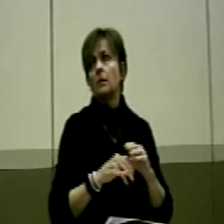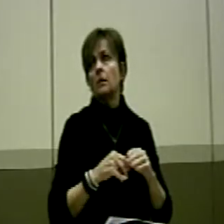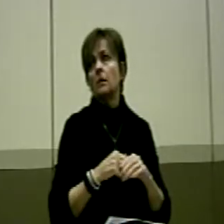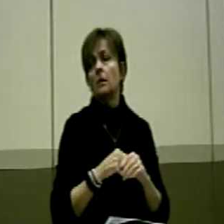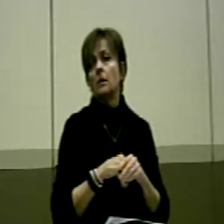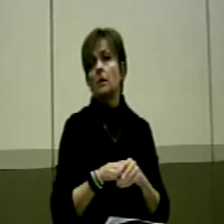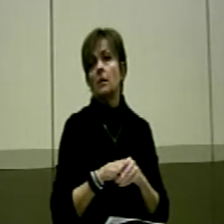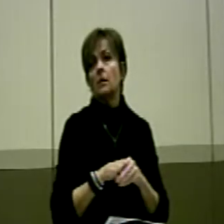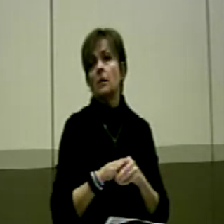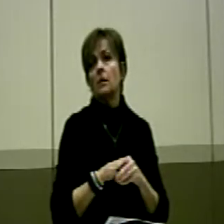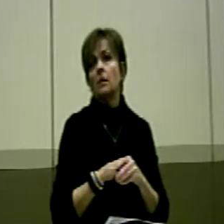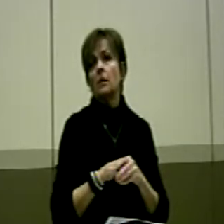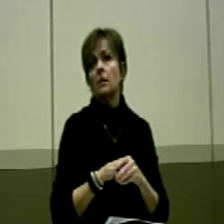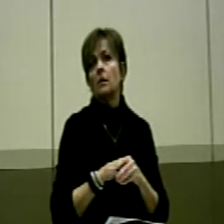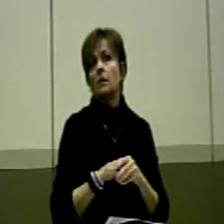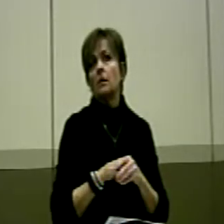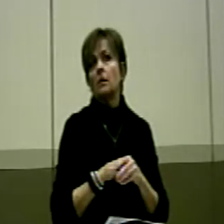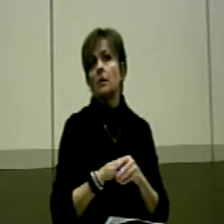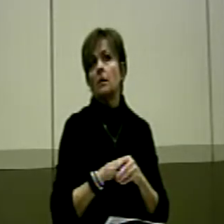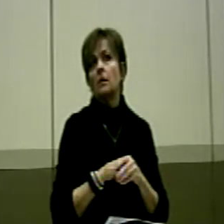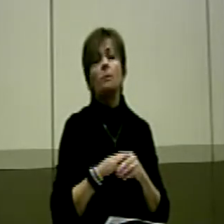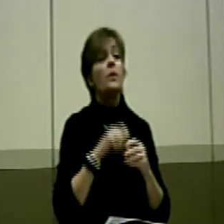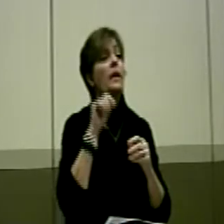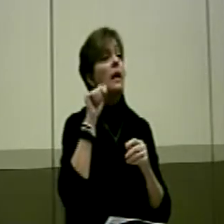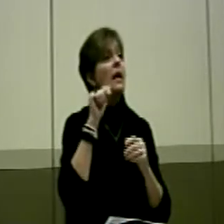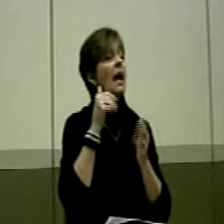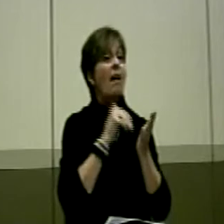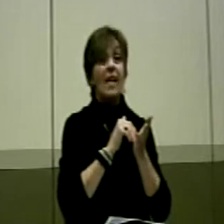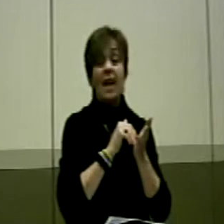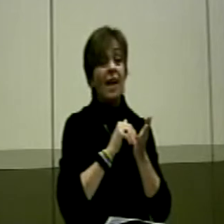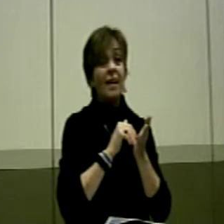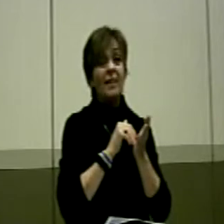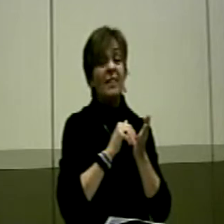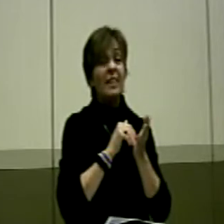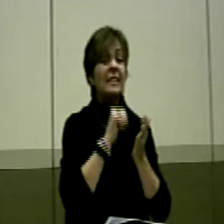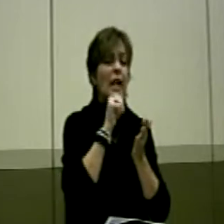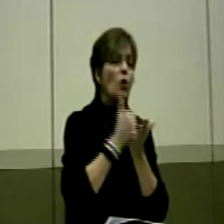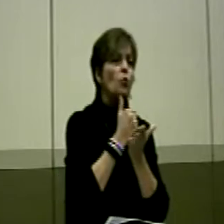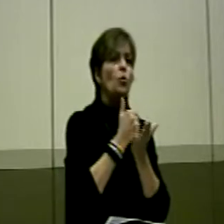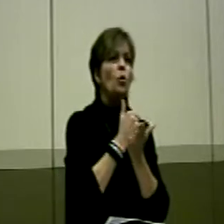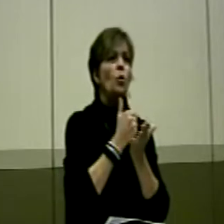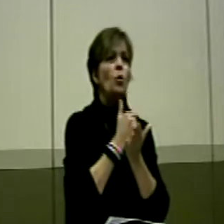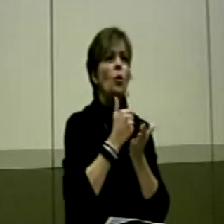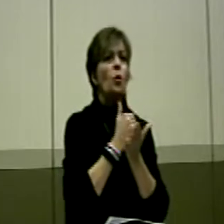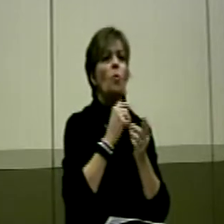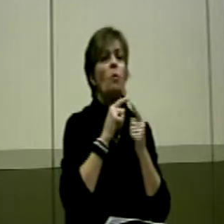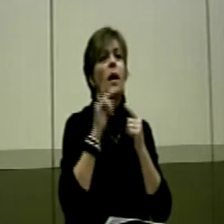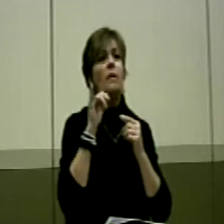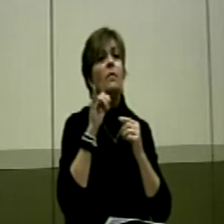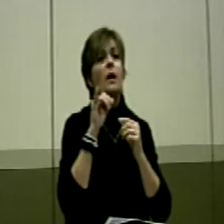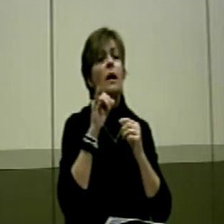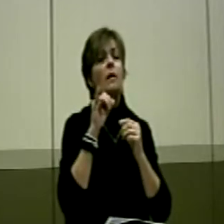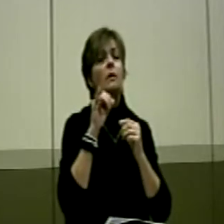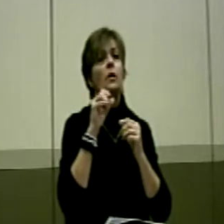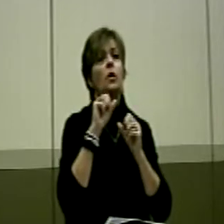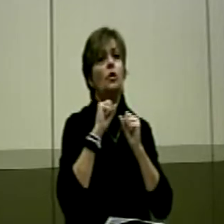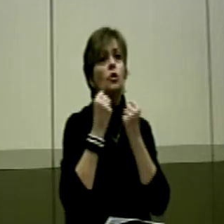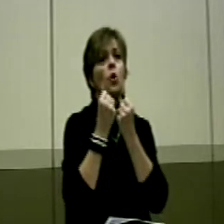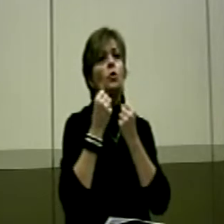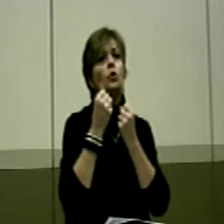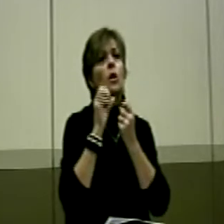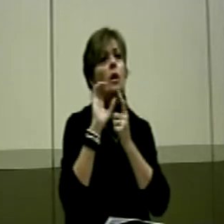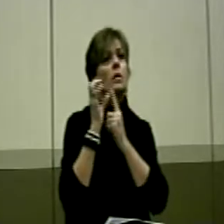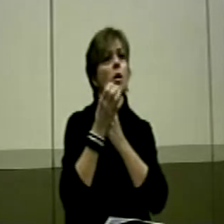This again, it's not new, but it's the Vygotsky social cultural theory. It makes sense that there can be